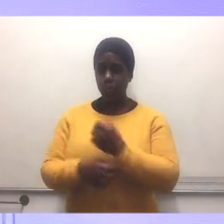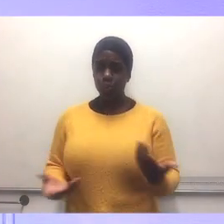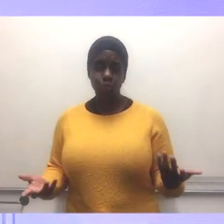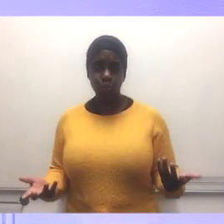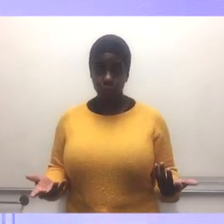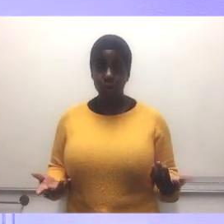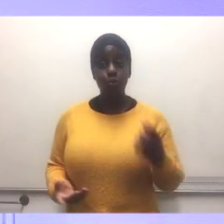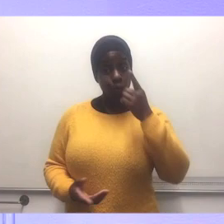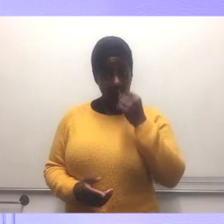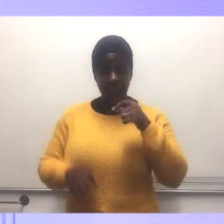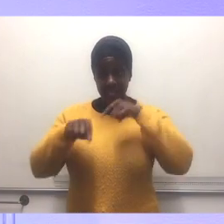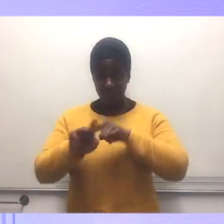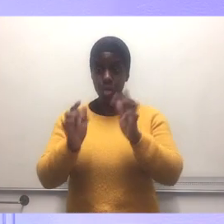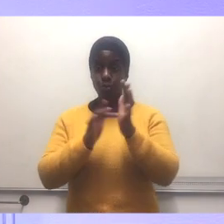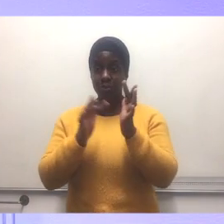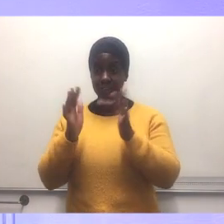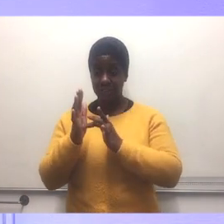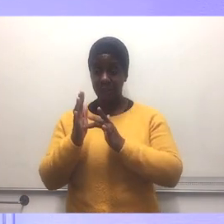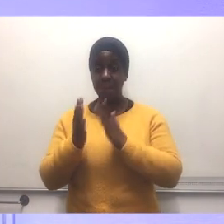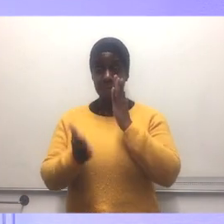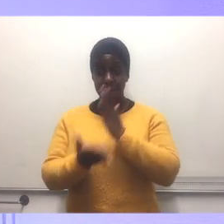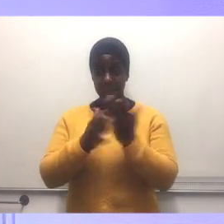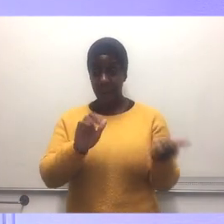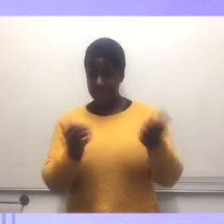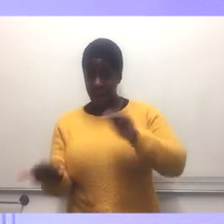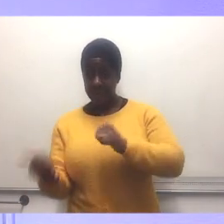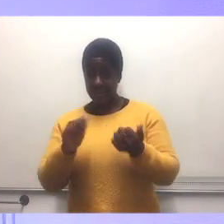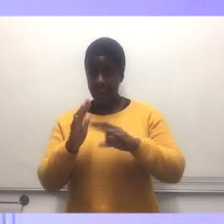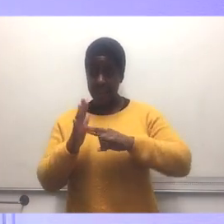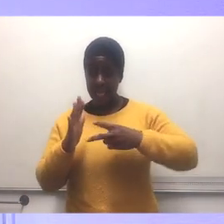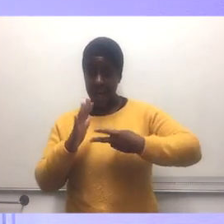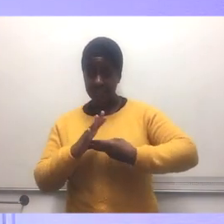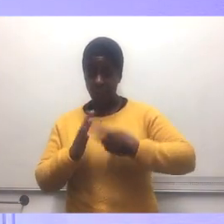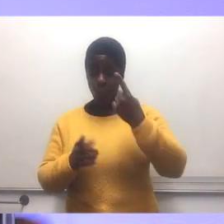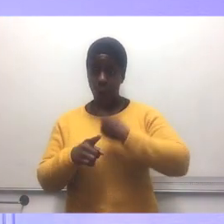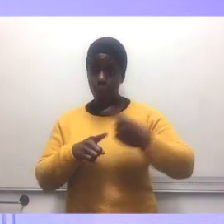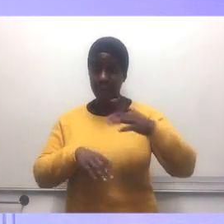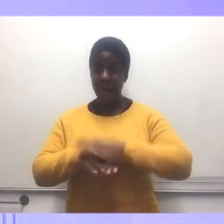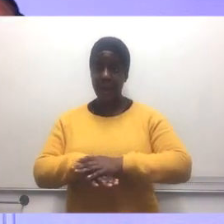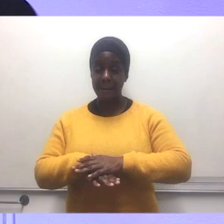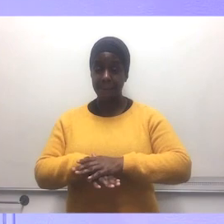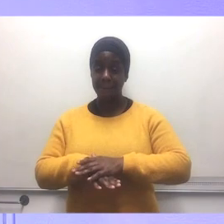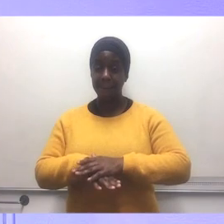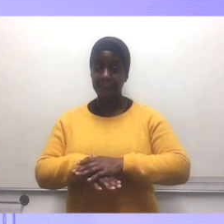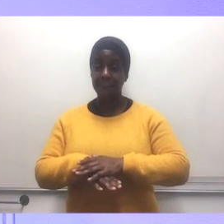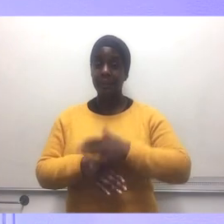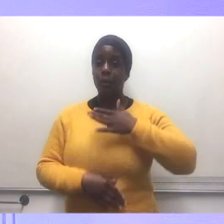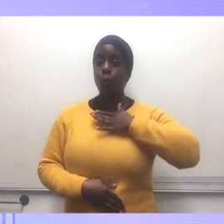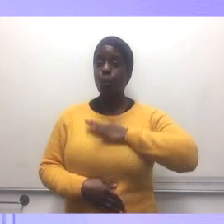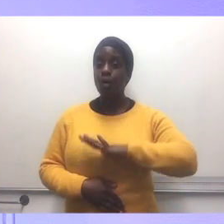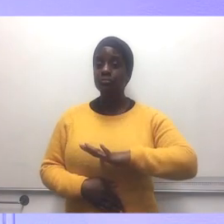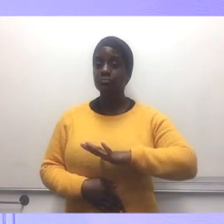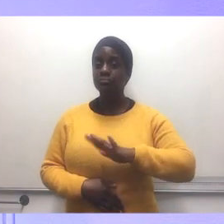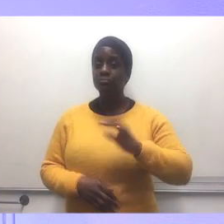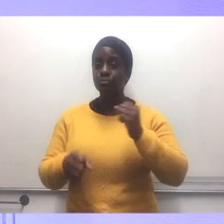you can follow Jesus. There is a baptism that is planned in 1 week's time. We want you to know